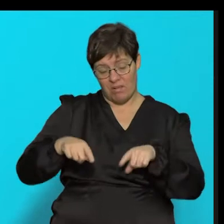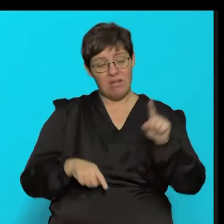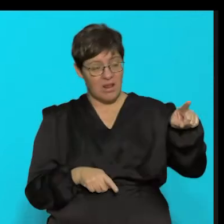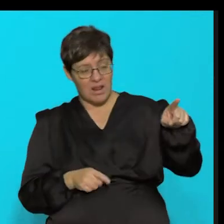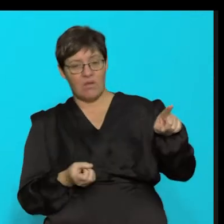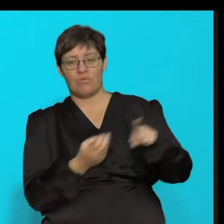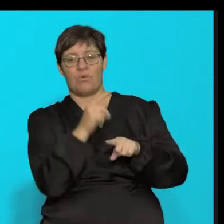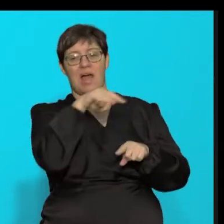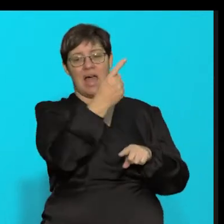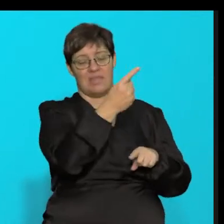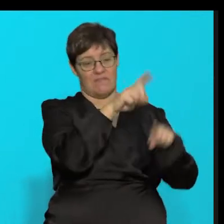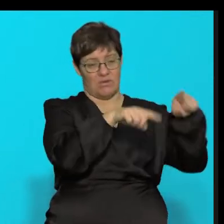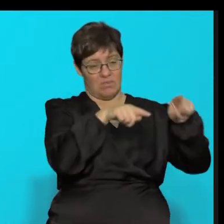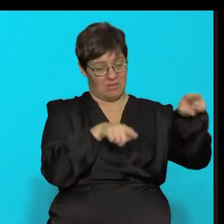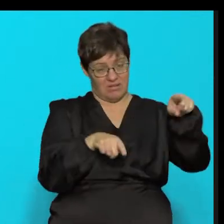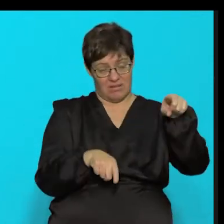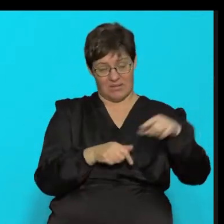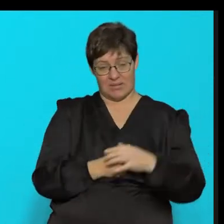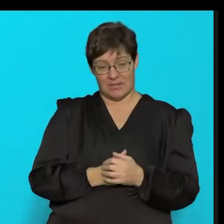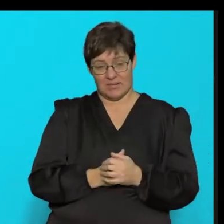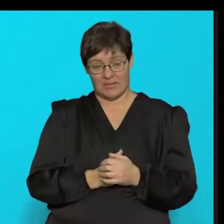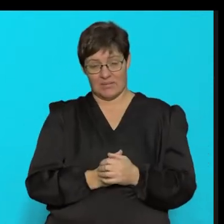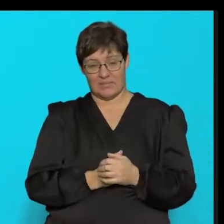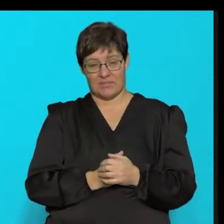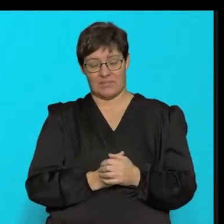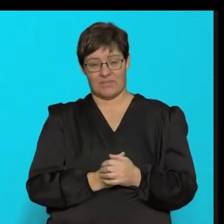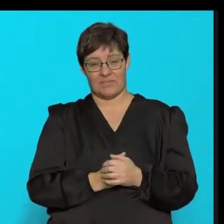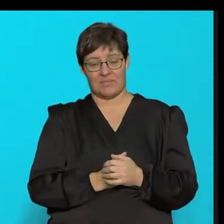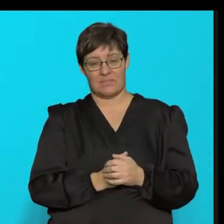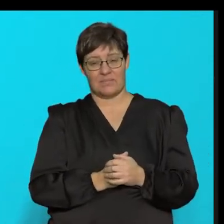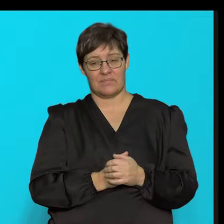given the other variable, of the other variables, okay?